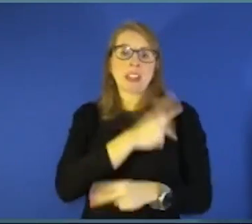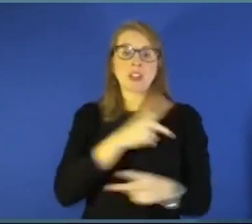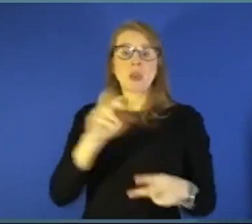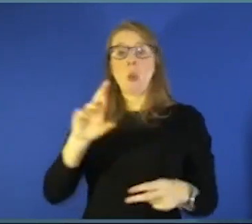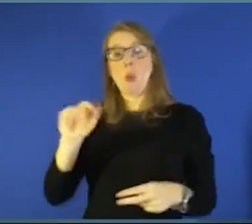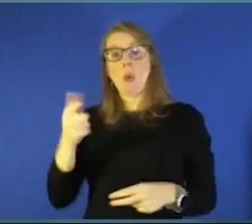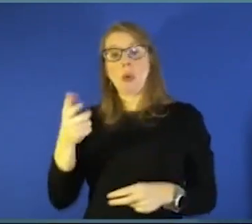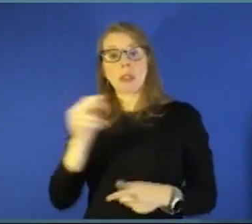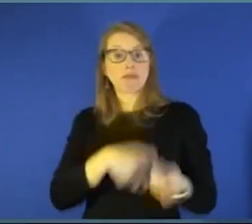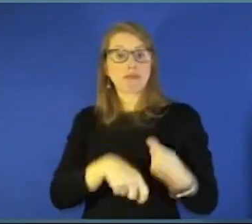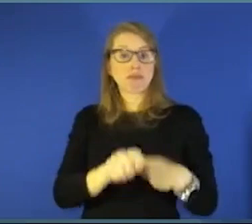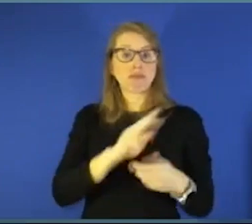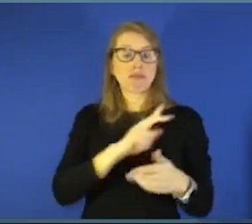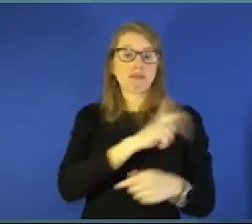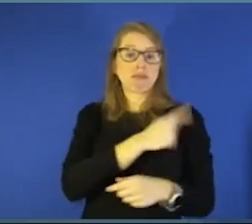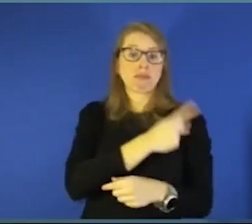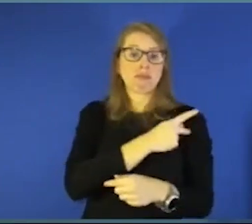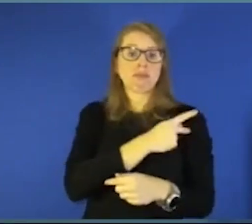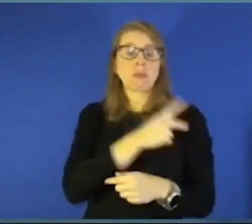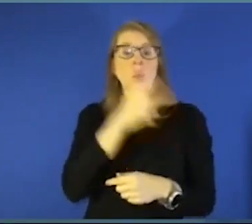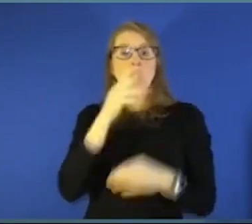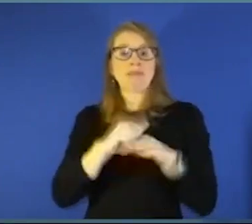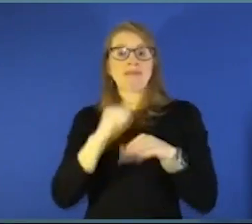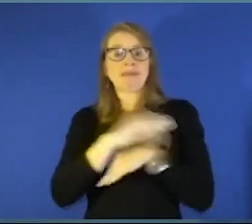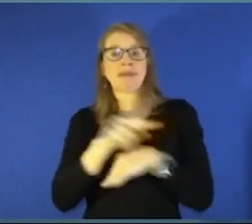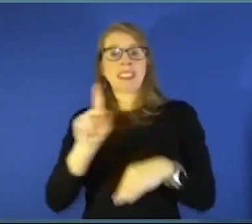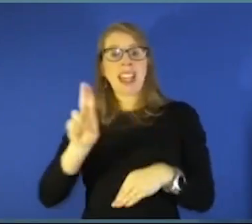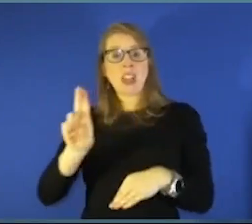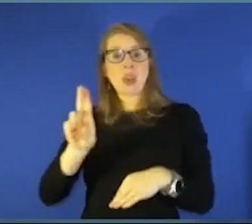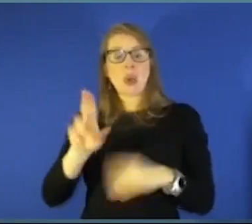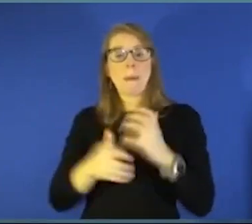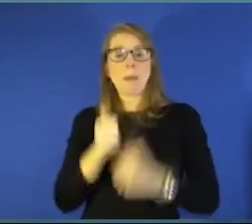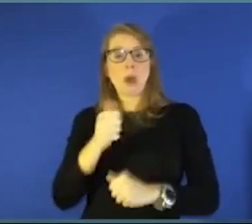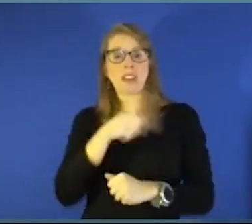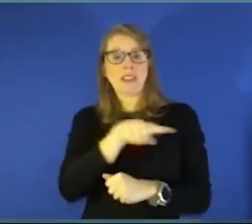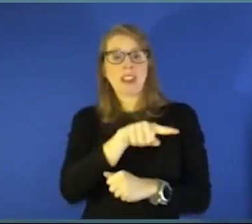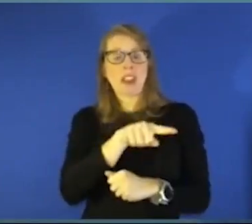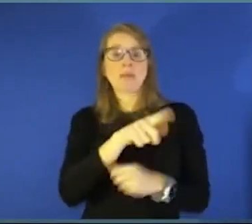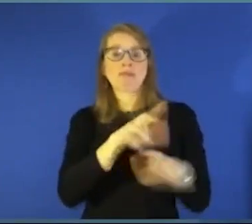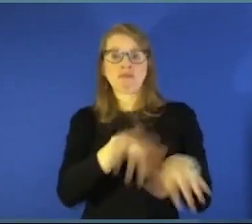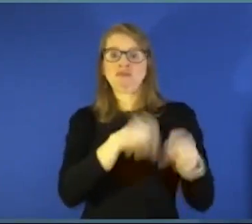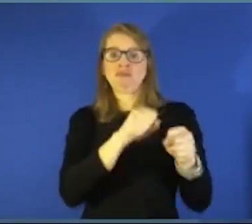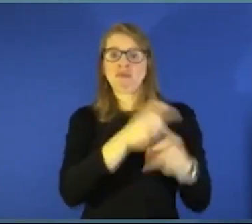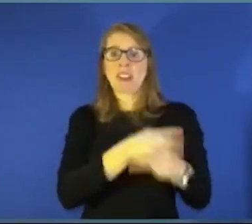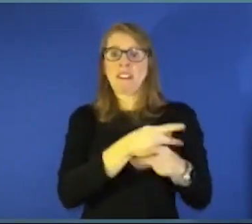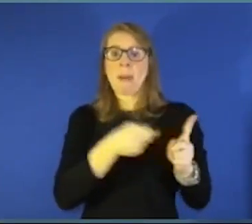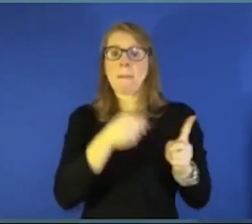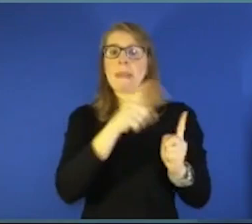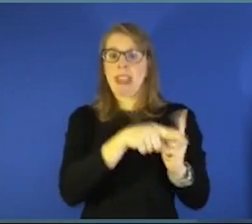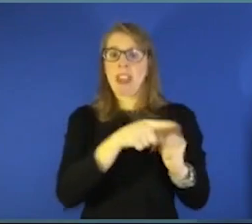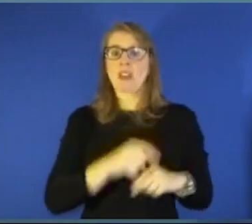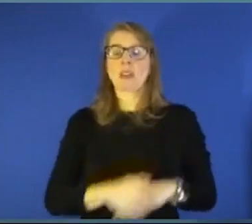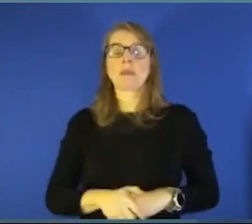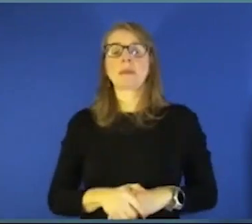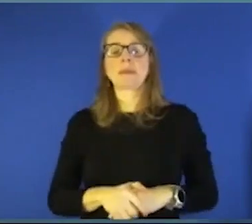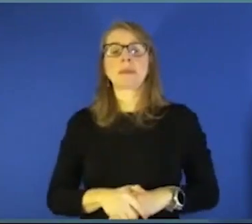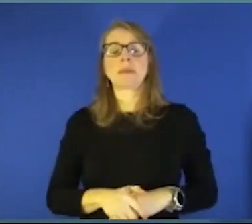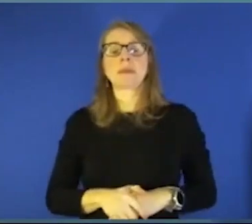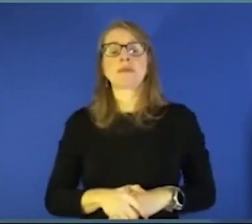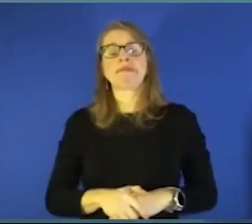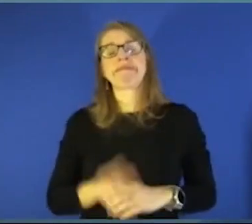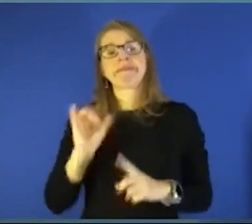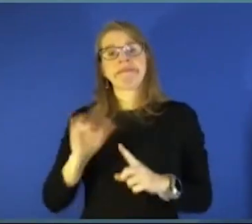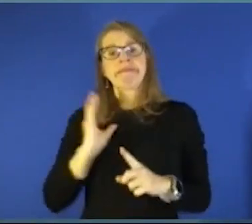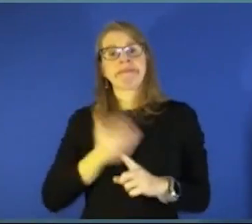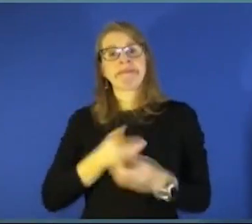would normally have go on down to KU because that's where most of them had received their care. So that's really where we're at.